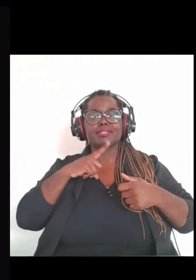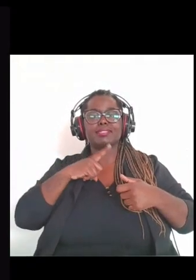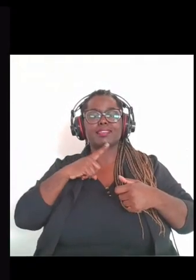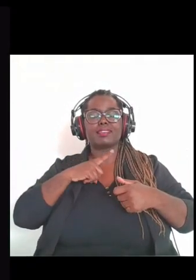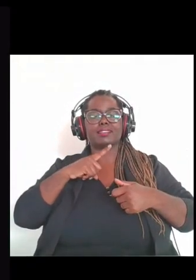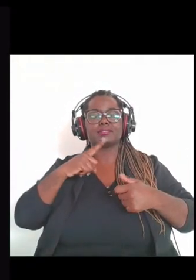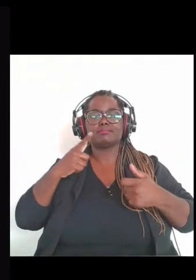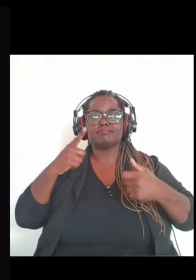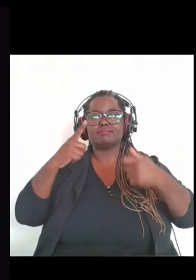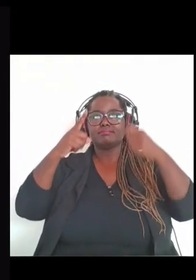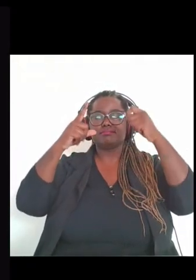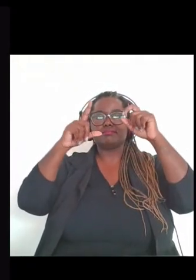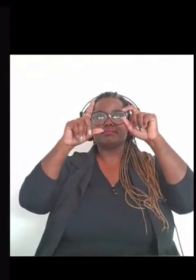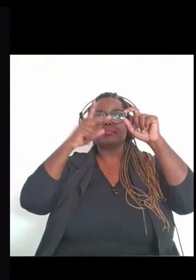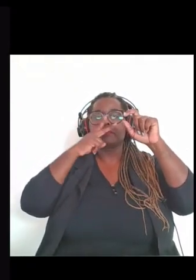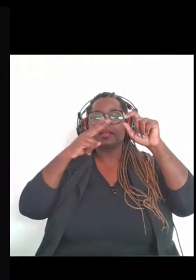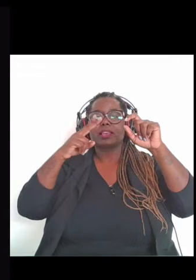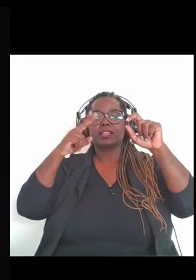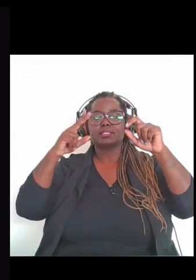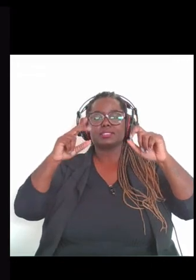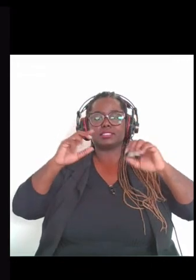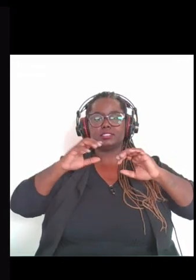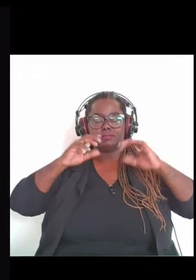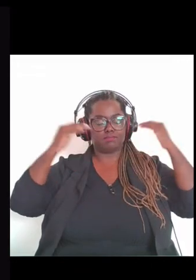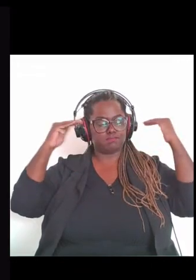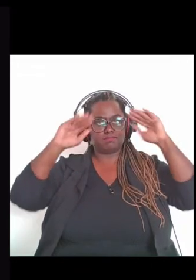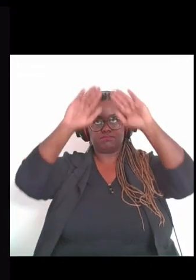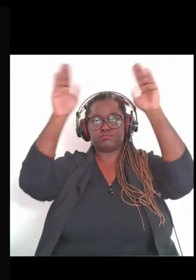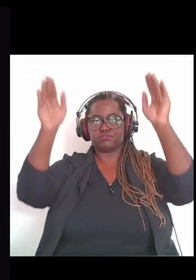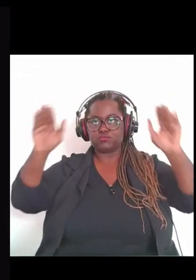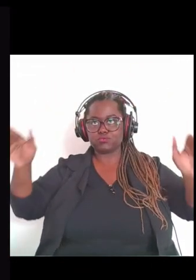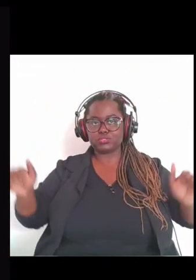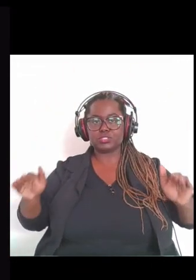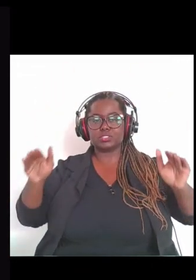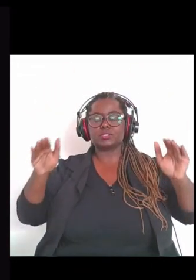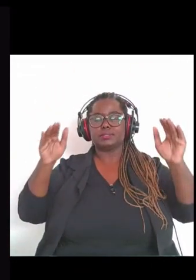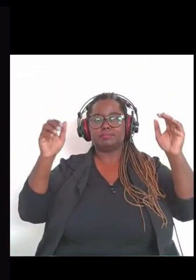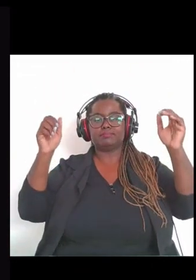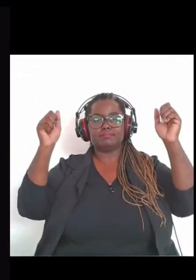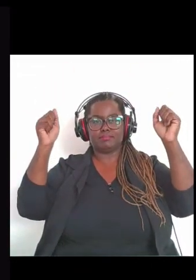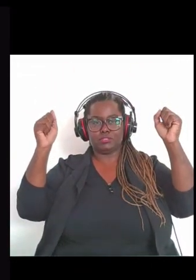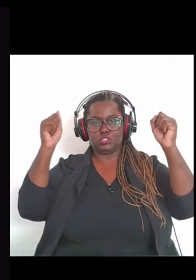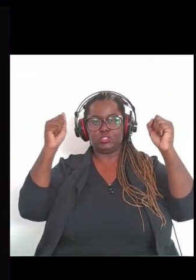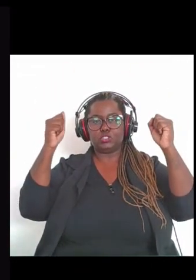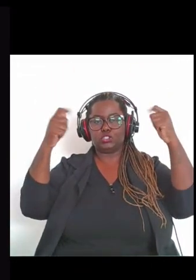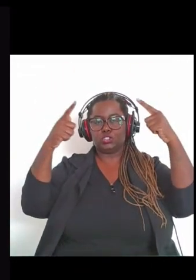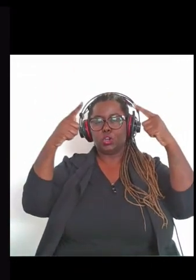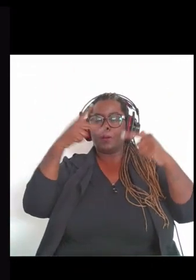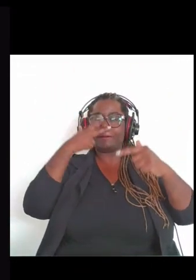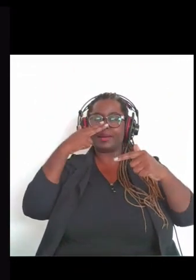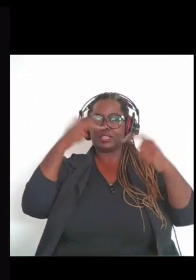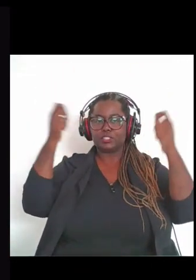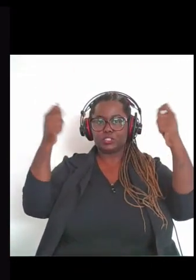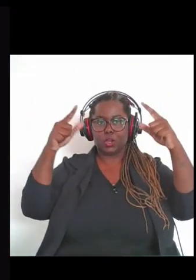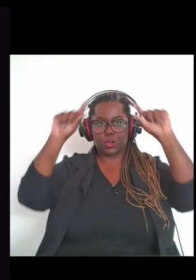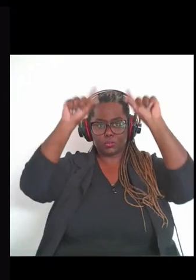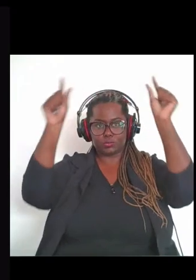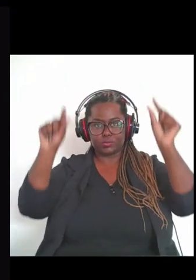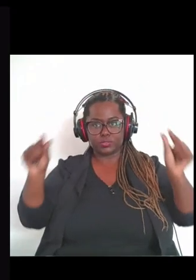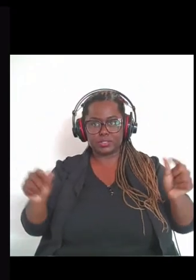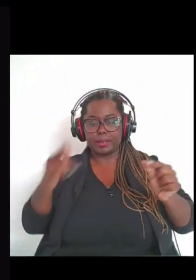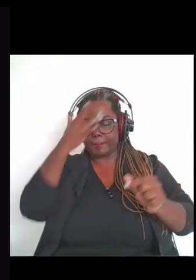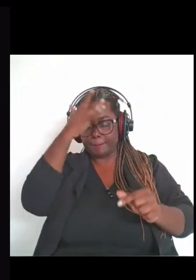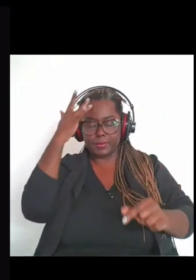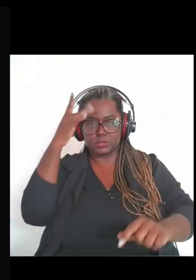with white rays the artist has a mustache and the almost pouted